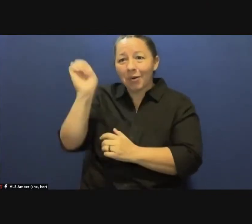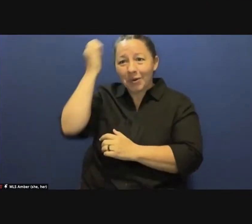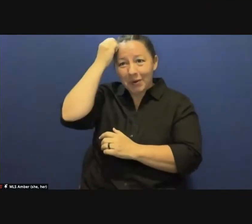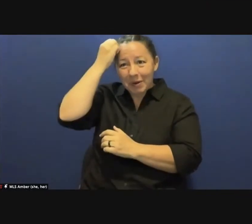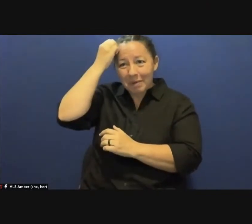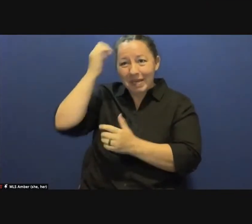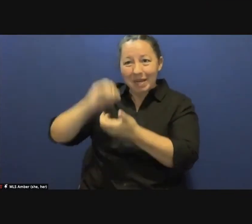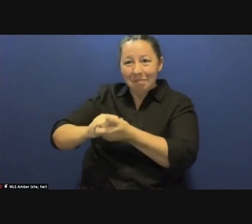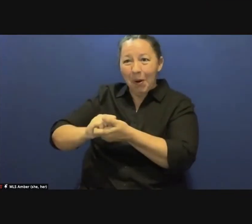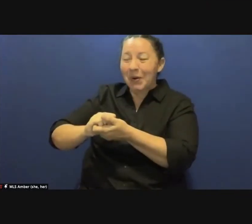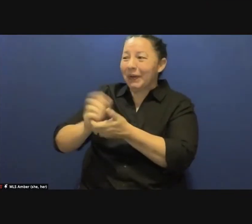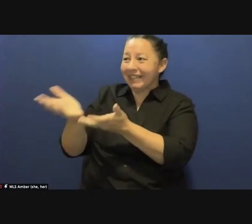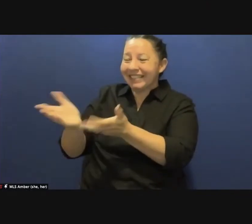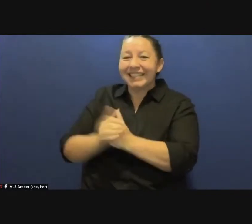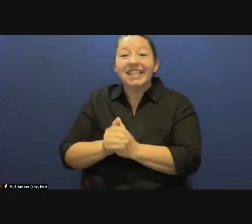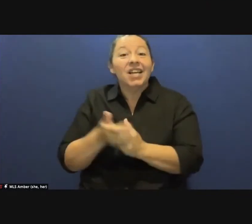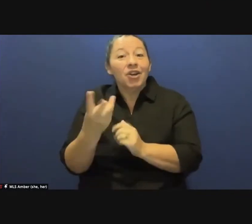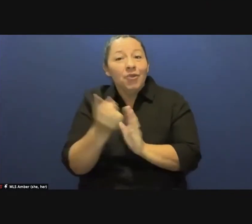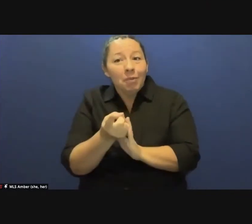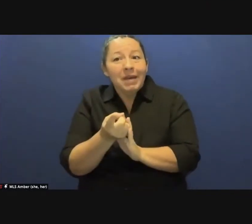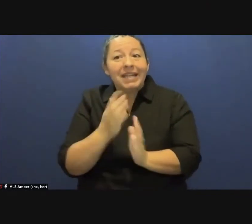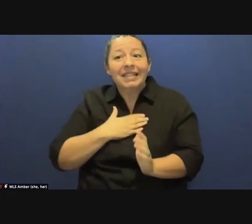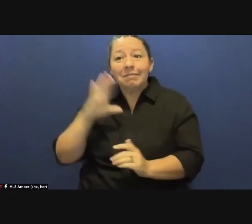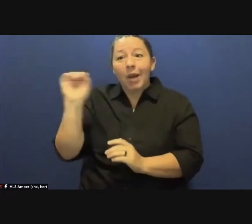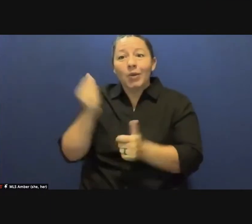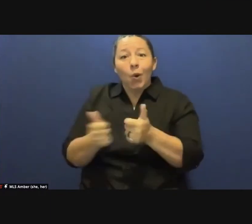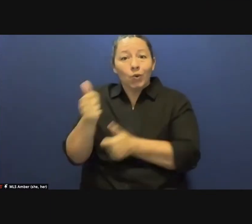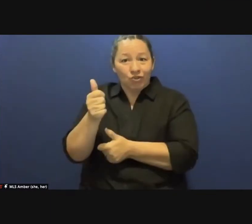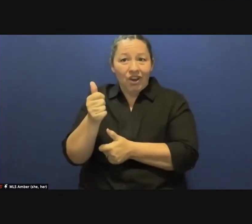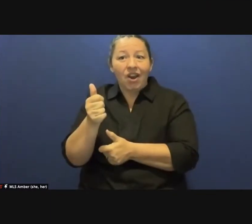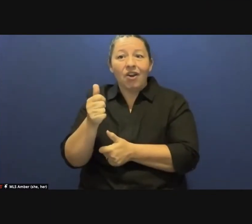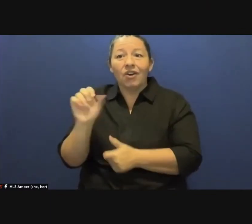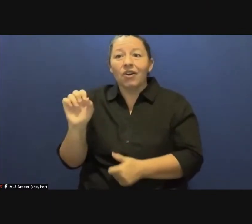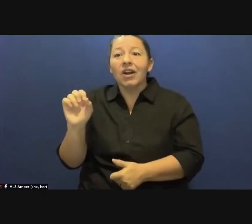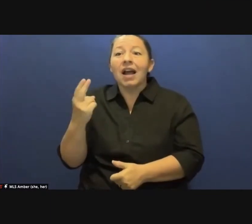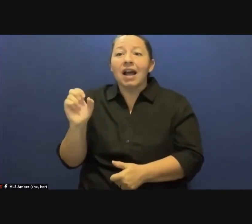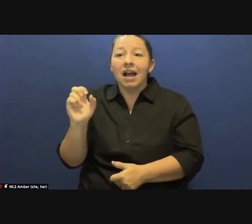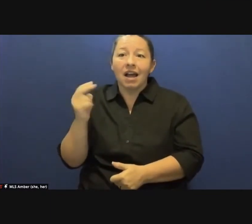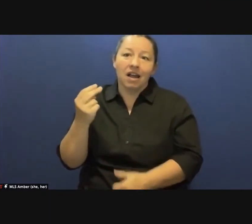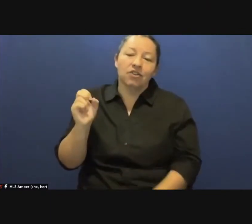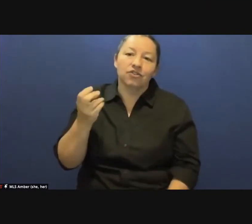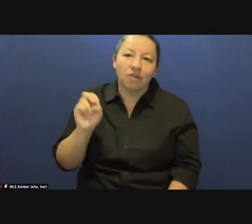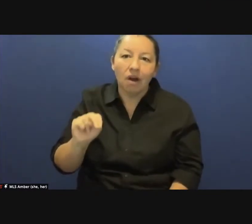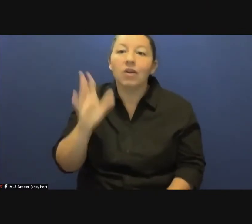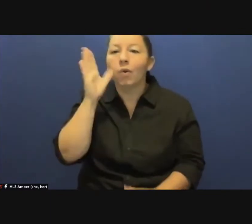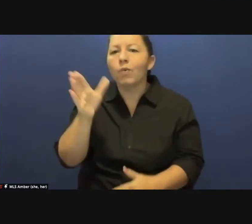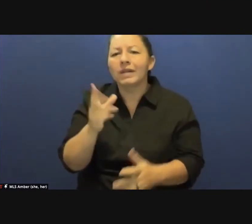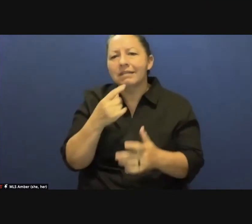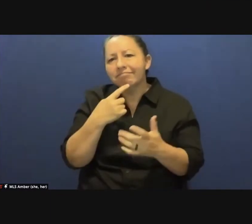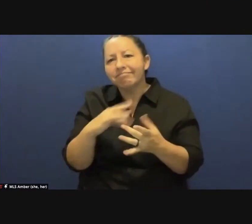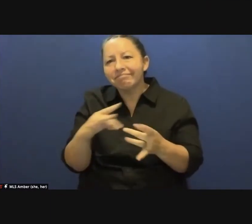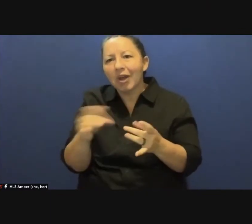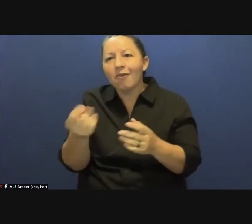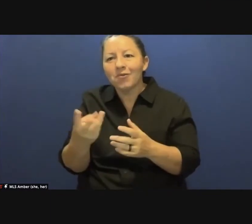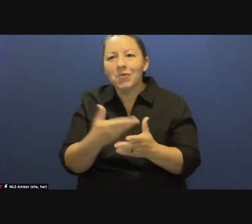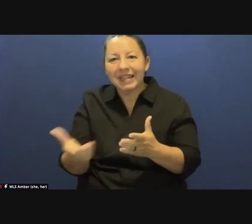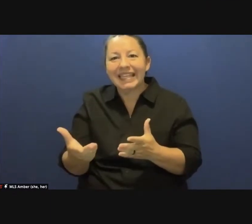a few minutes, my co-chair, Mahesh Anand, will say a few words of welcome as